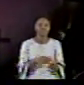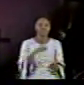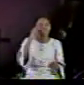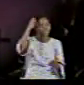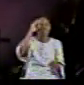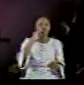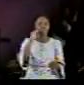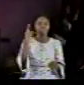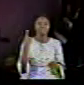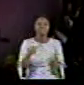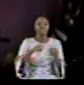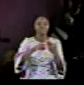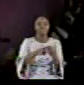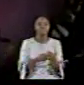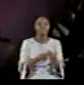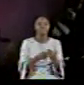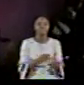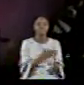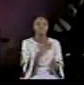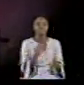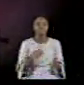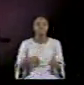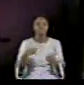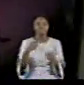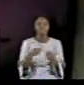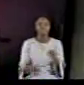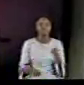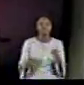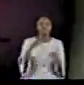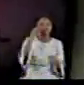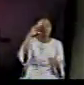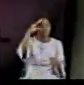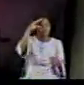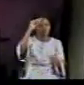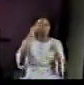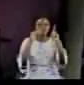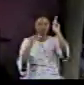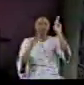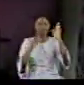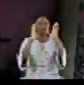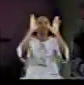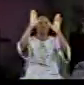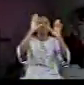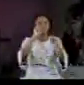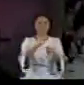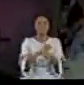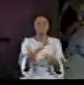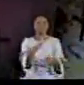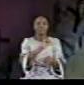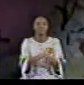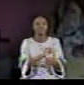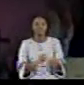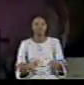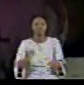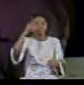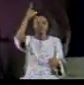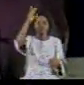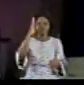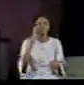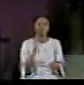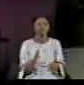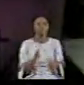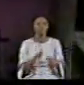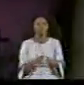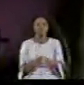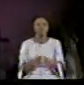Bring them out. You can't see. Open your eyes and receive your sight. You couldn't walk